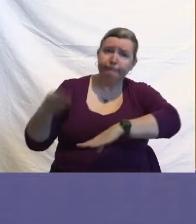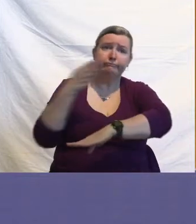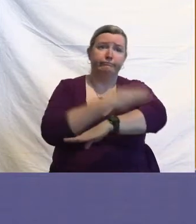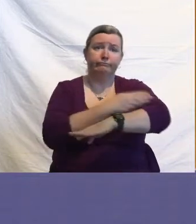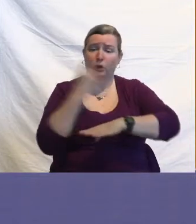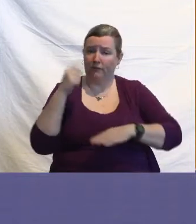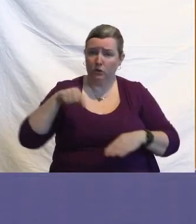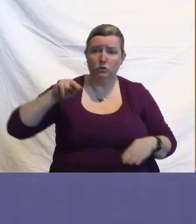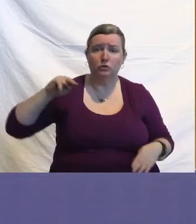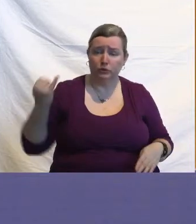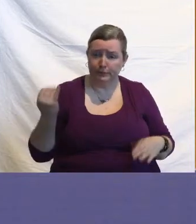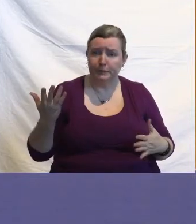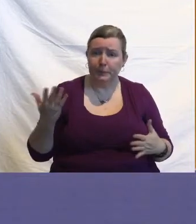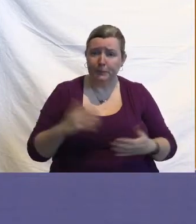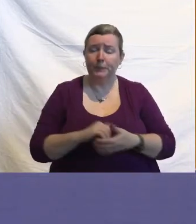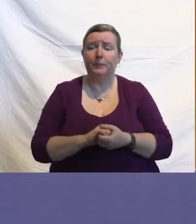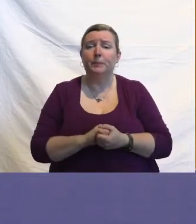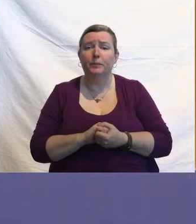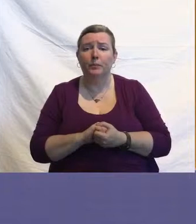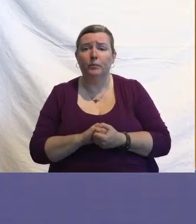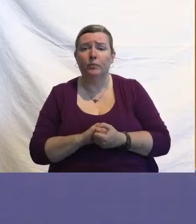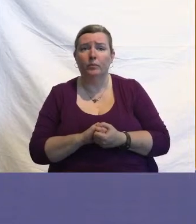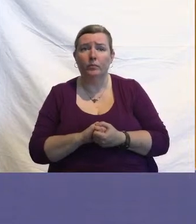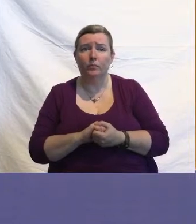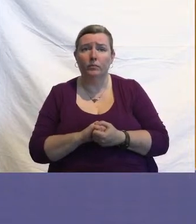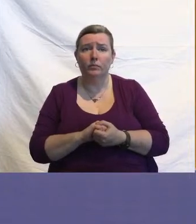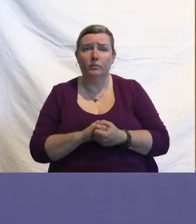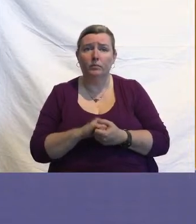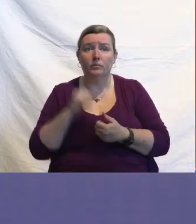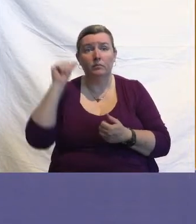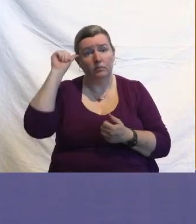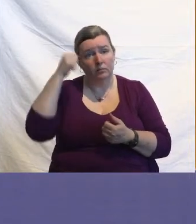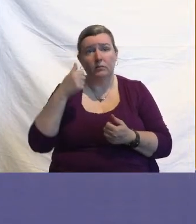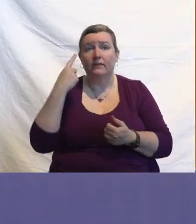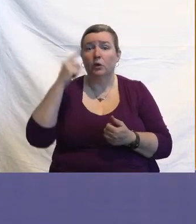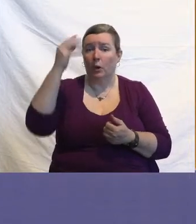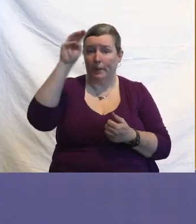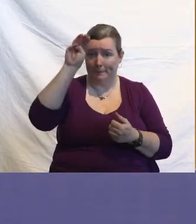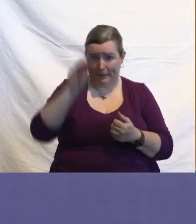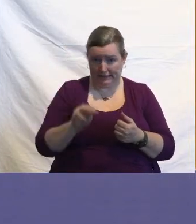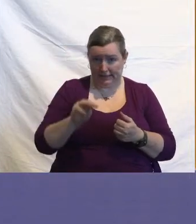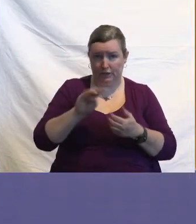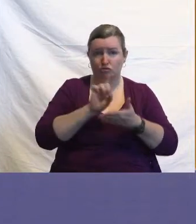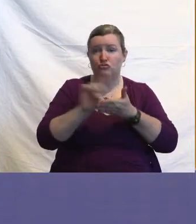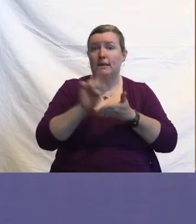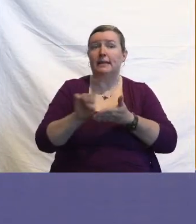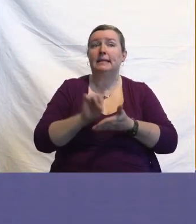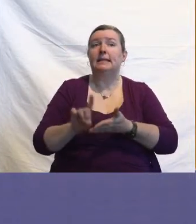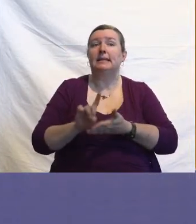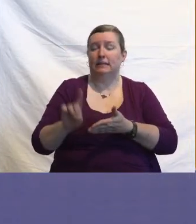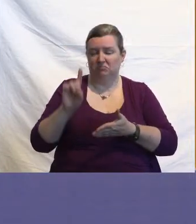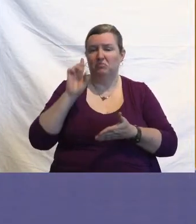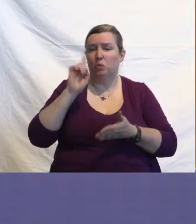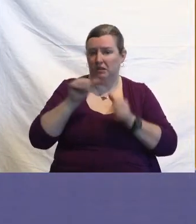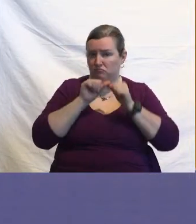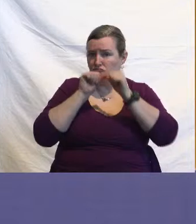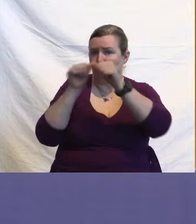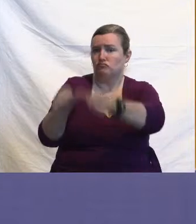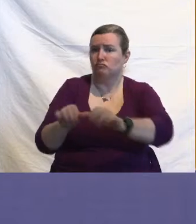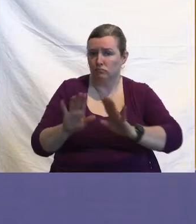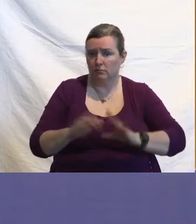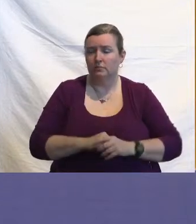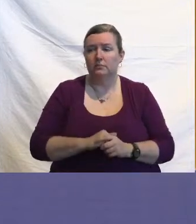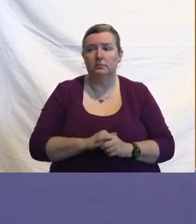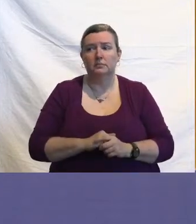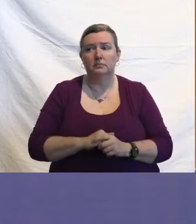at you from now until further notice on Mondays, unless matters demand otherwise. I also